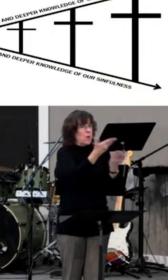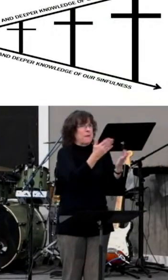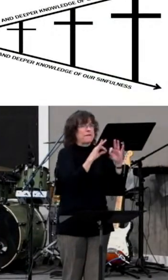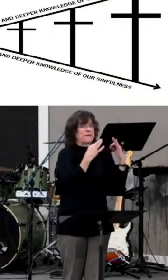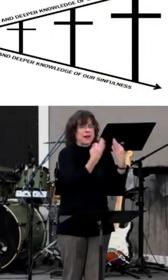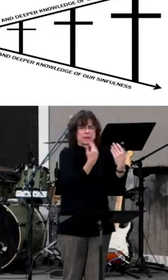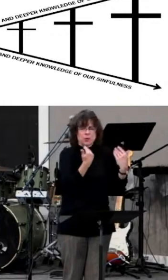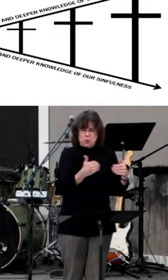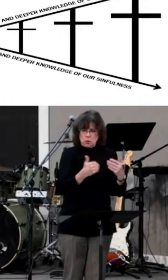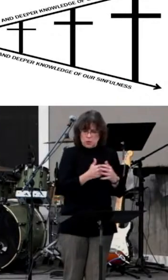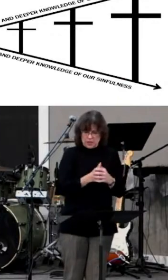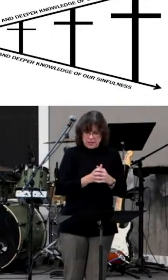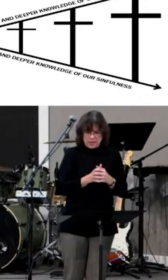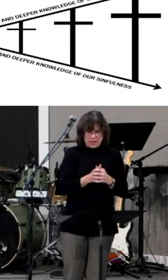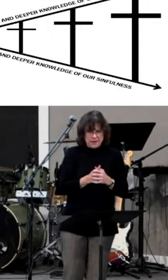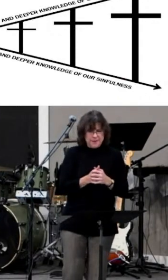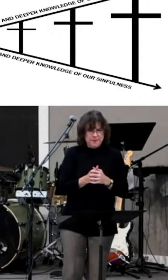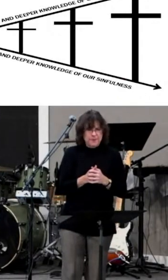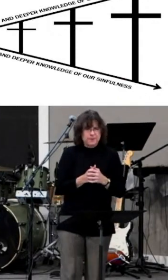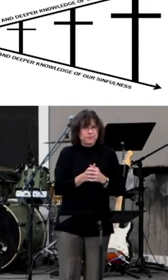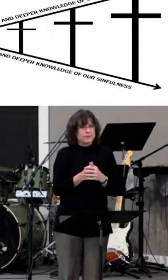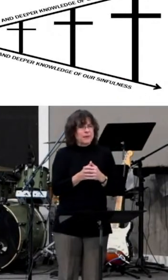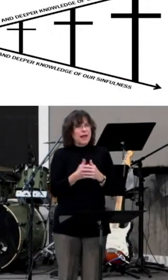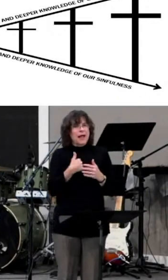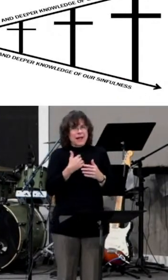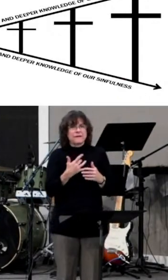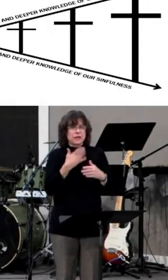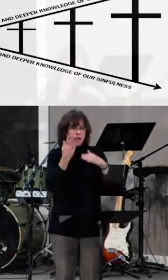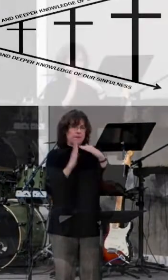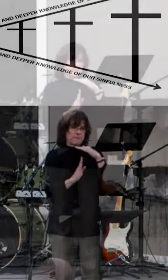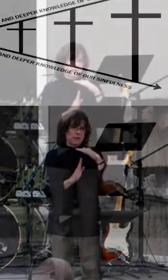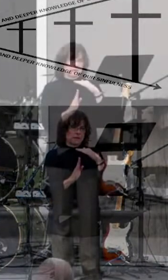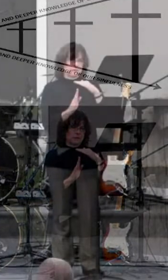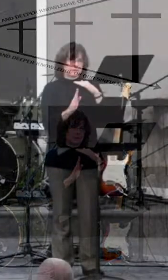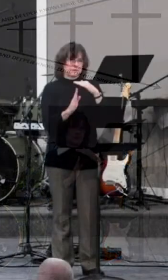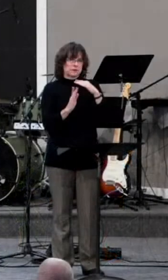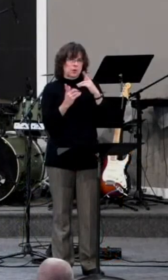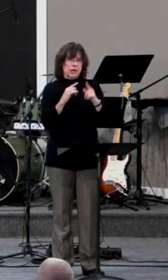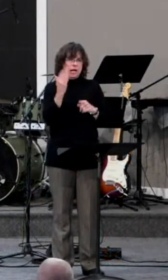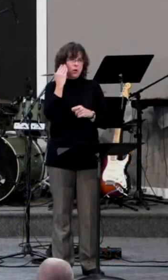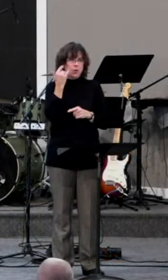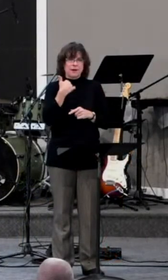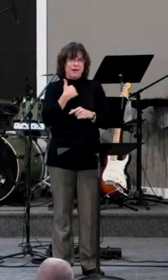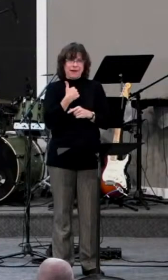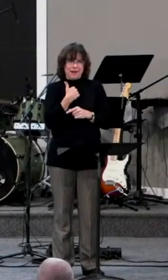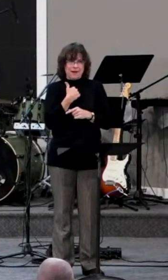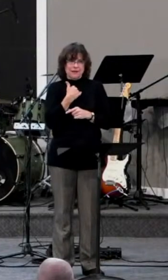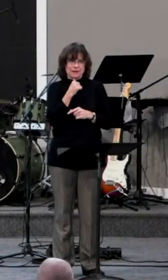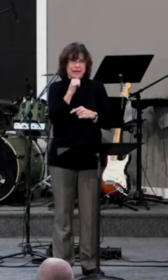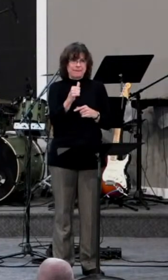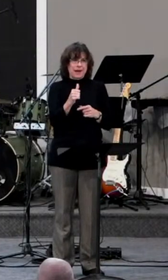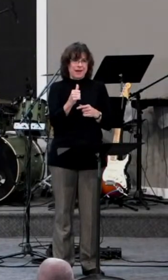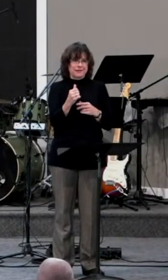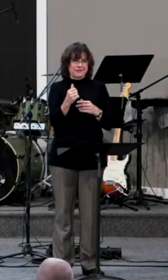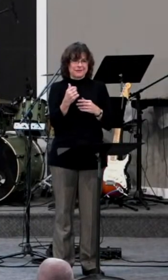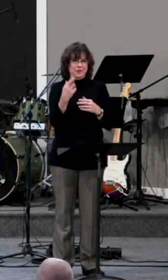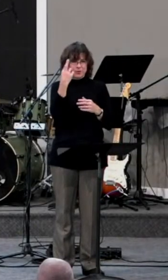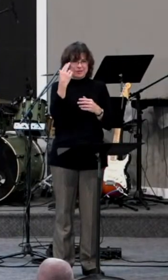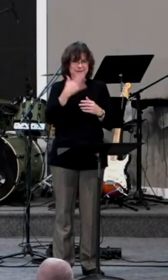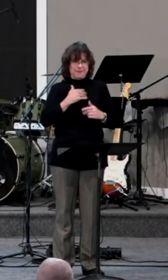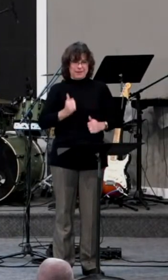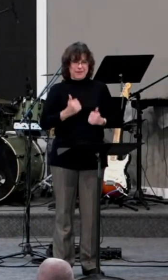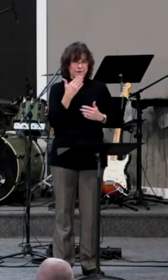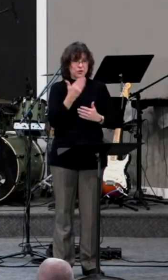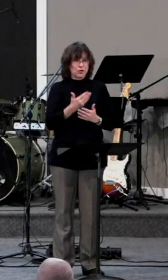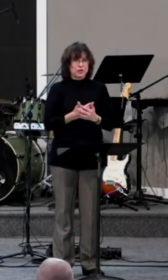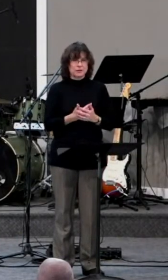one minutia. It humbles me, doesn't it? Not that I feel bad about that, but that I